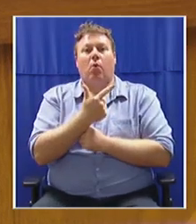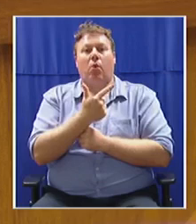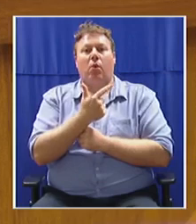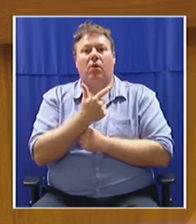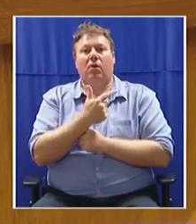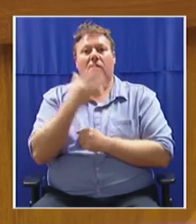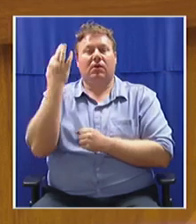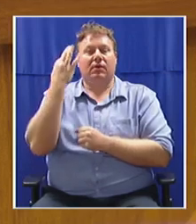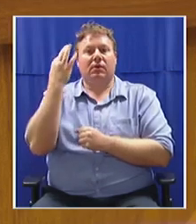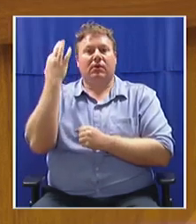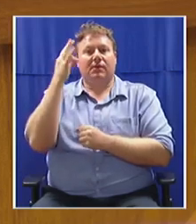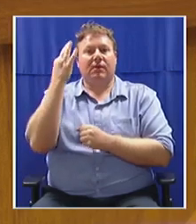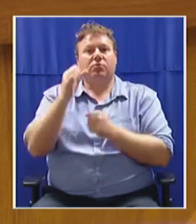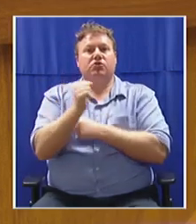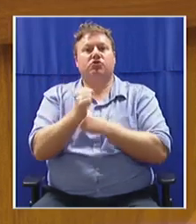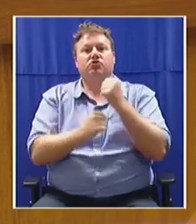and processes.